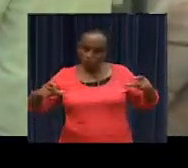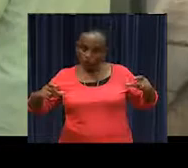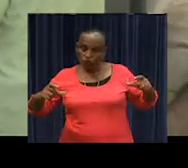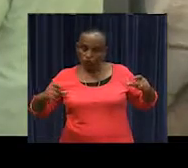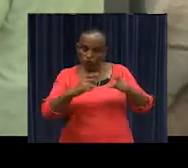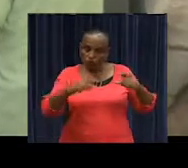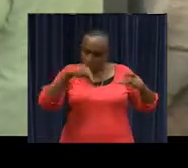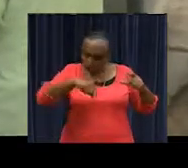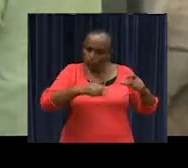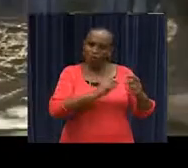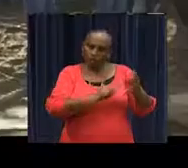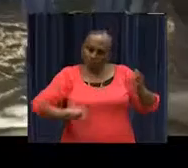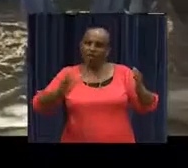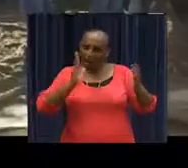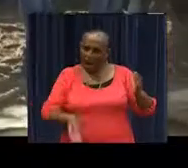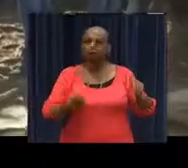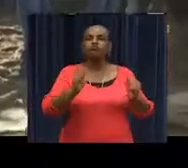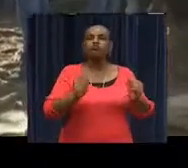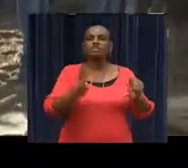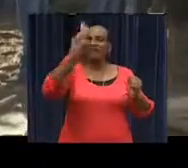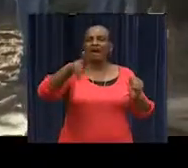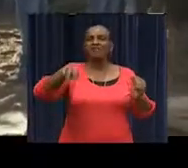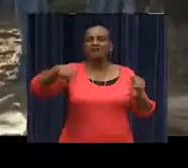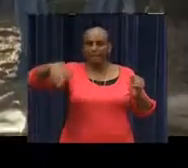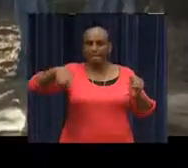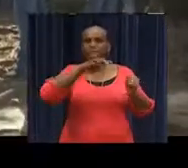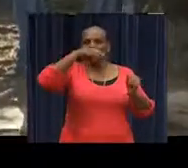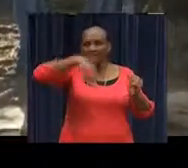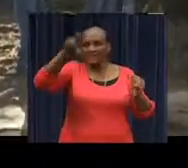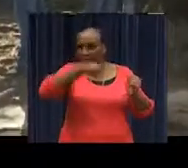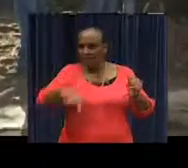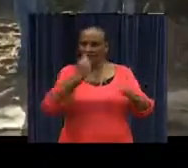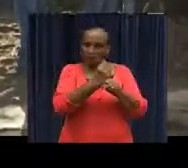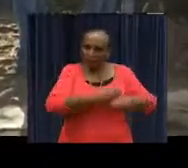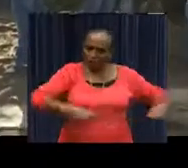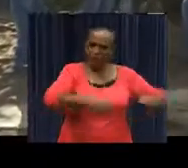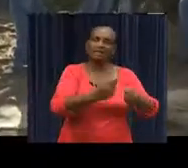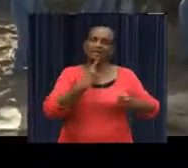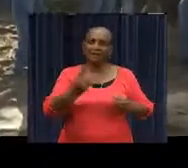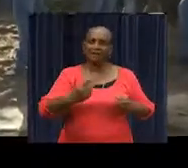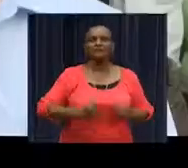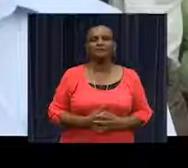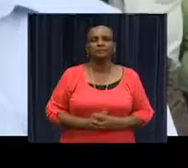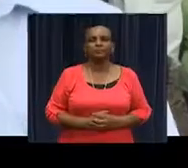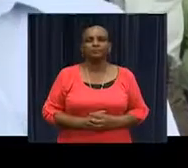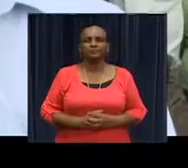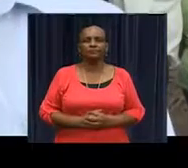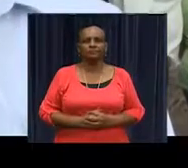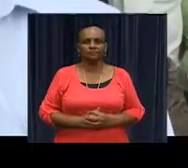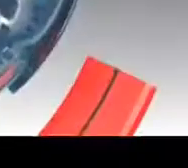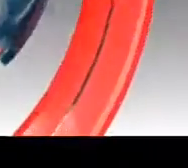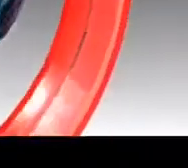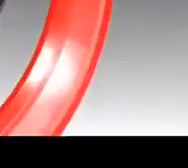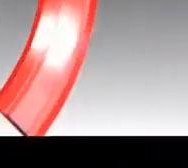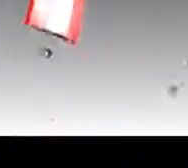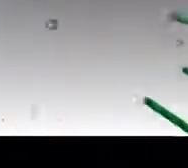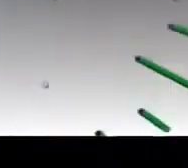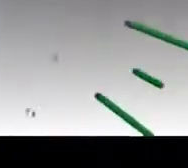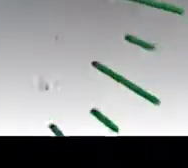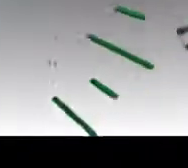yesterday. The receipts for the payment had already been signed, says Chairman of the Union at the Medis Ascending, Roy Haverkamp.